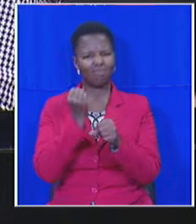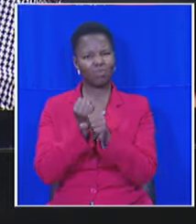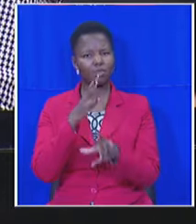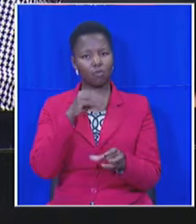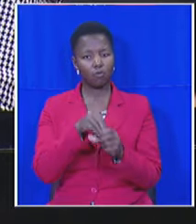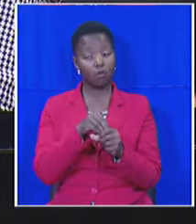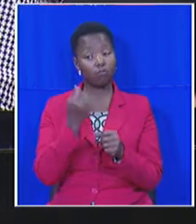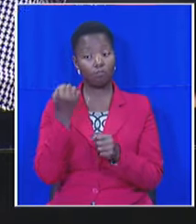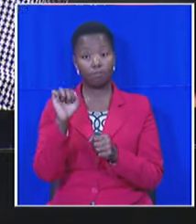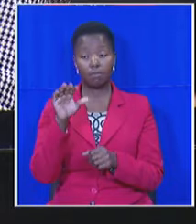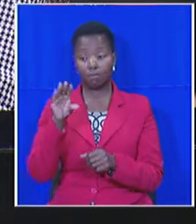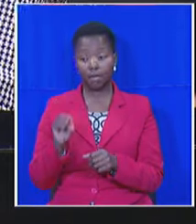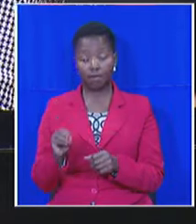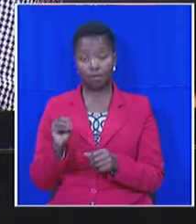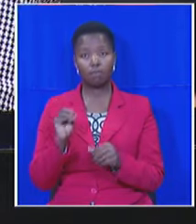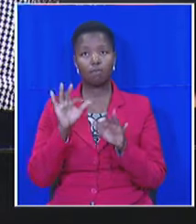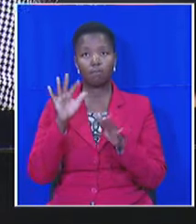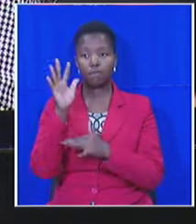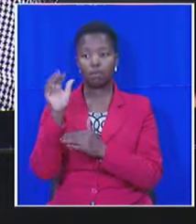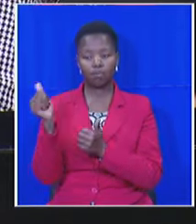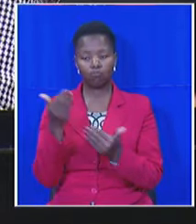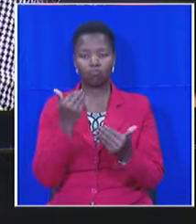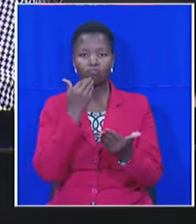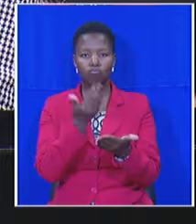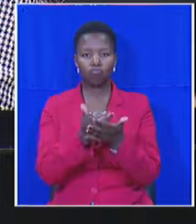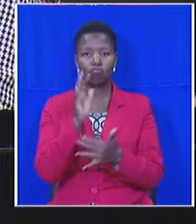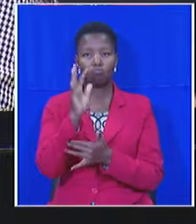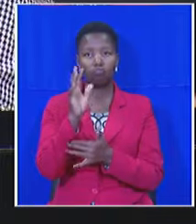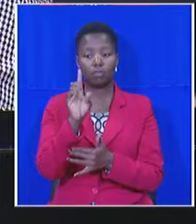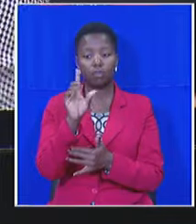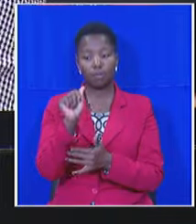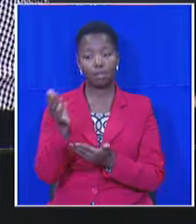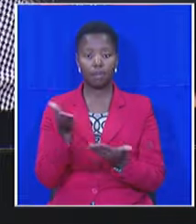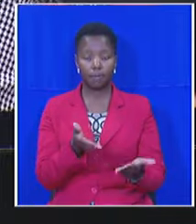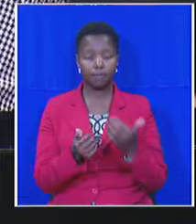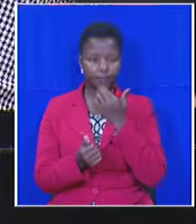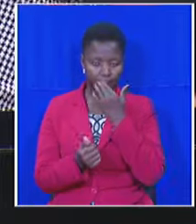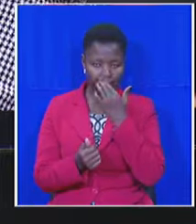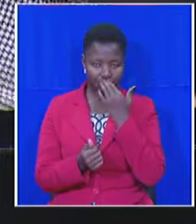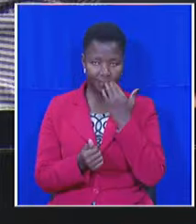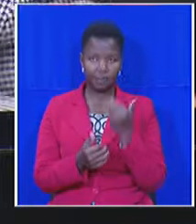There are objections. Declarations have been requested. I will allow the DA to continue.